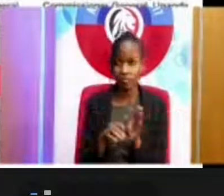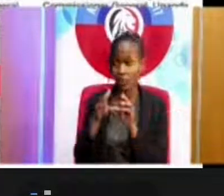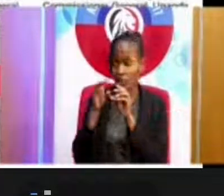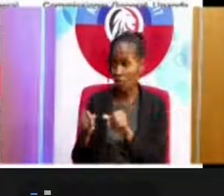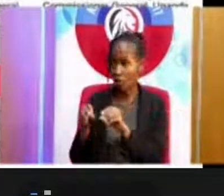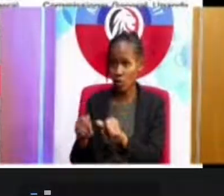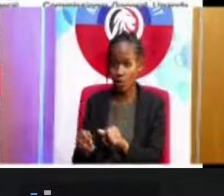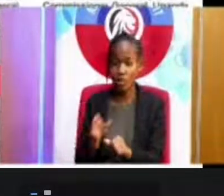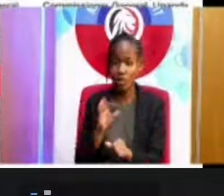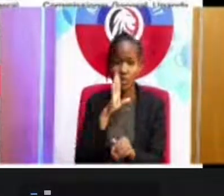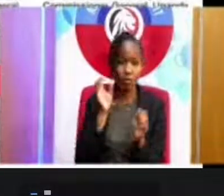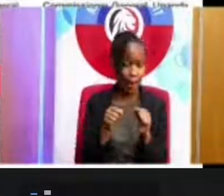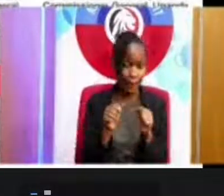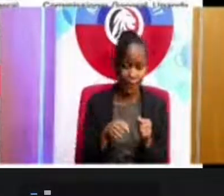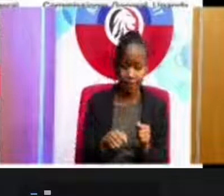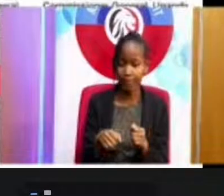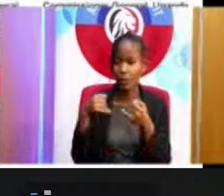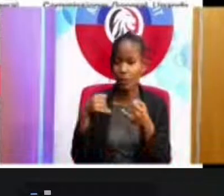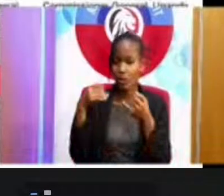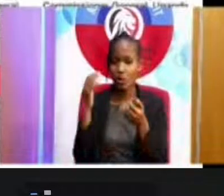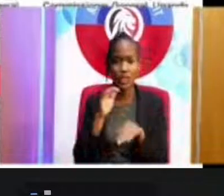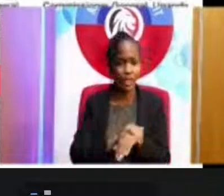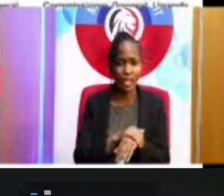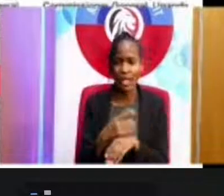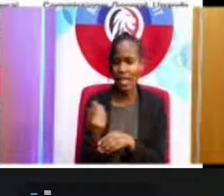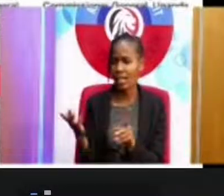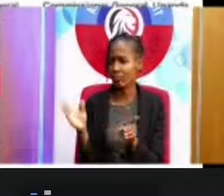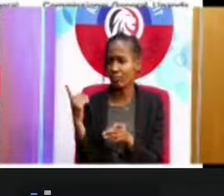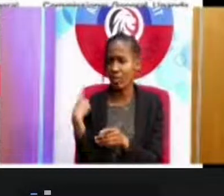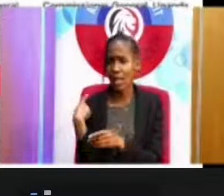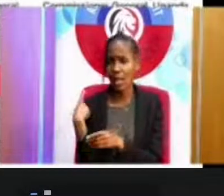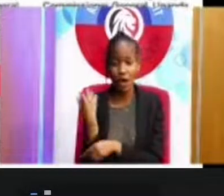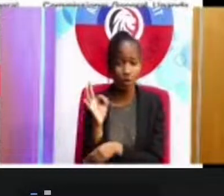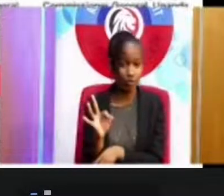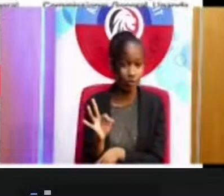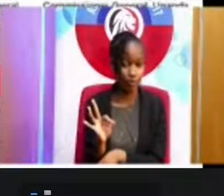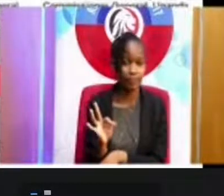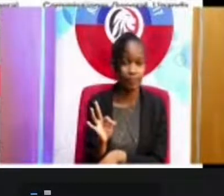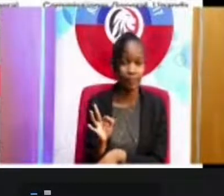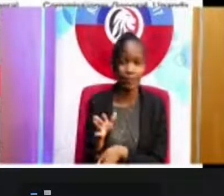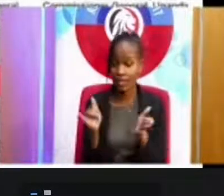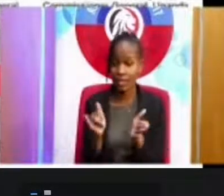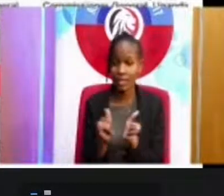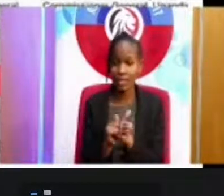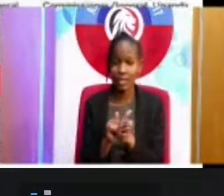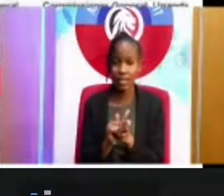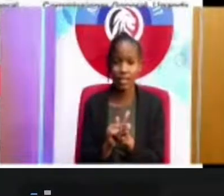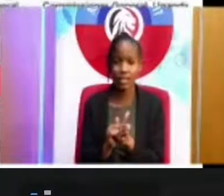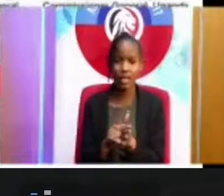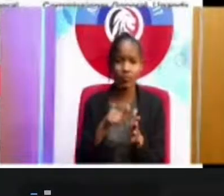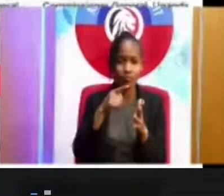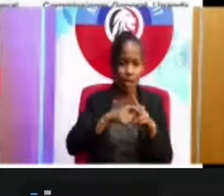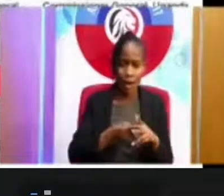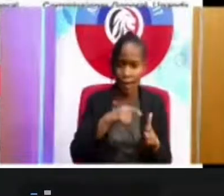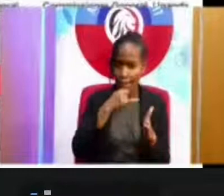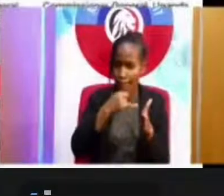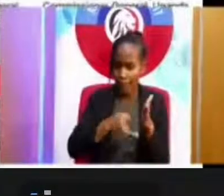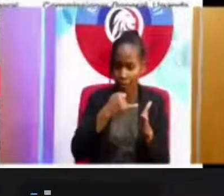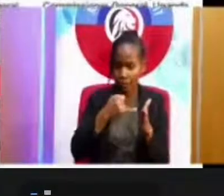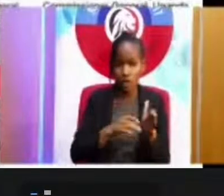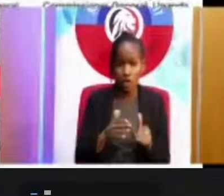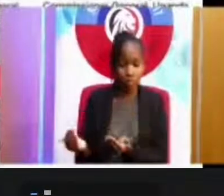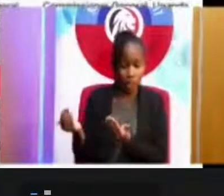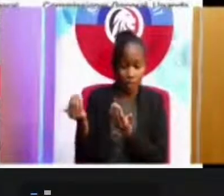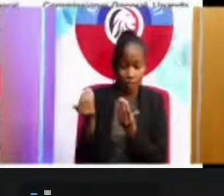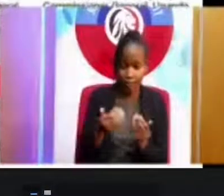able to track a number of products that are manufactured or imported in the country, like the